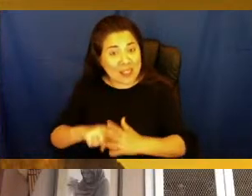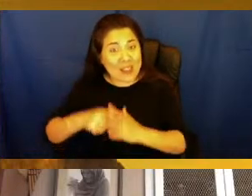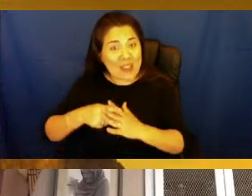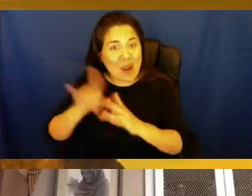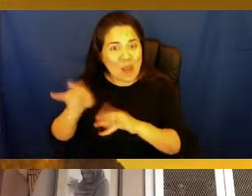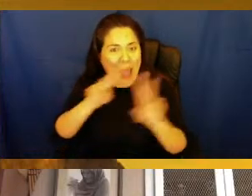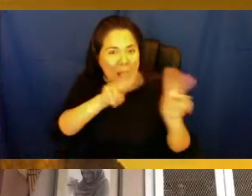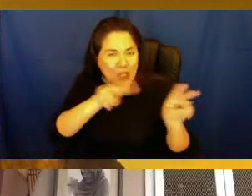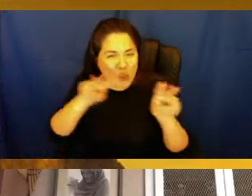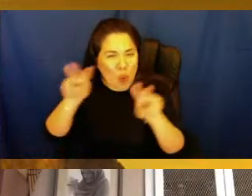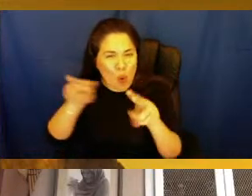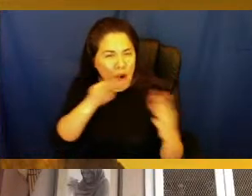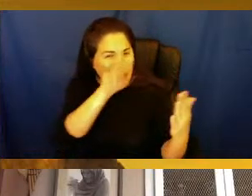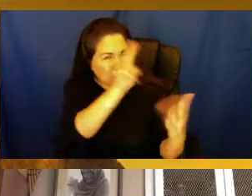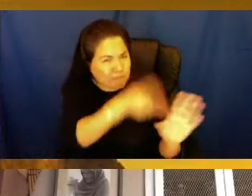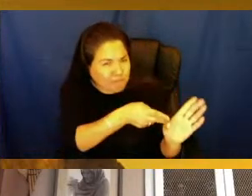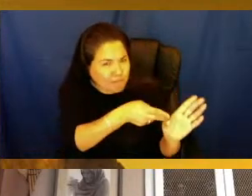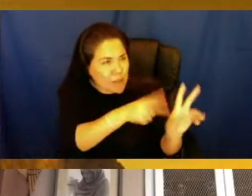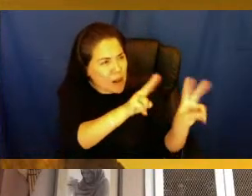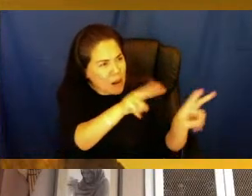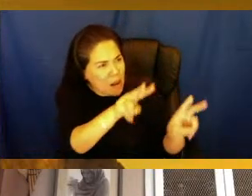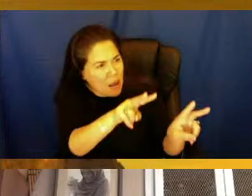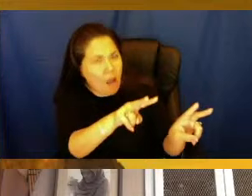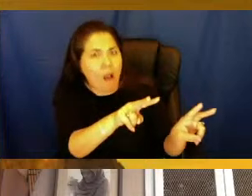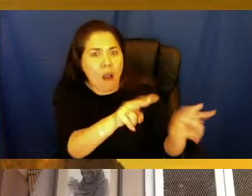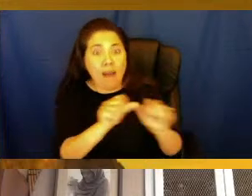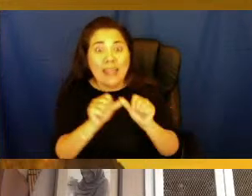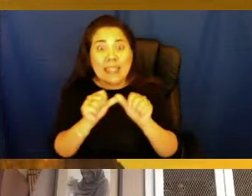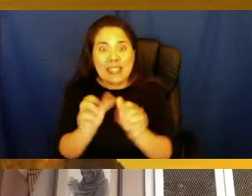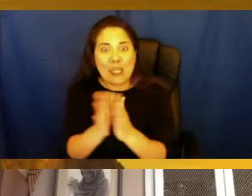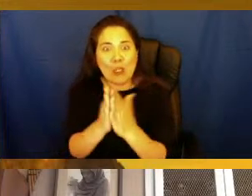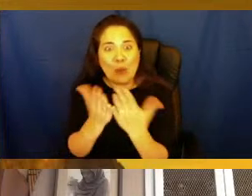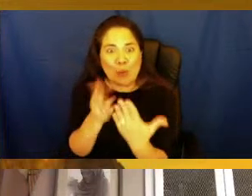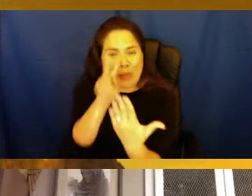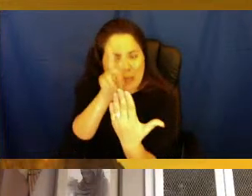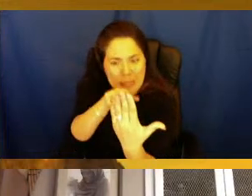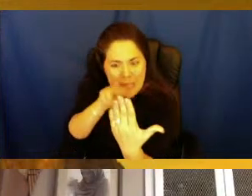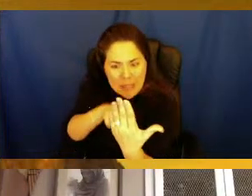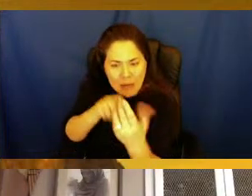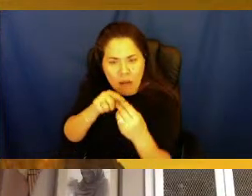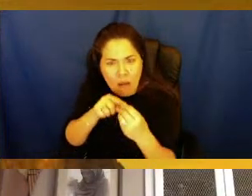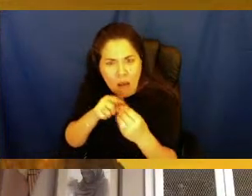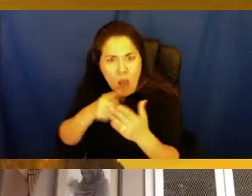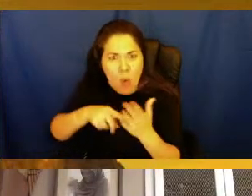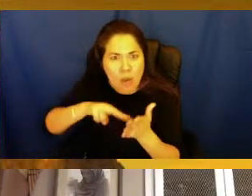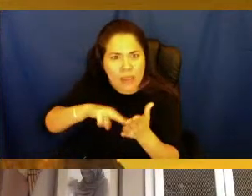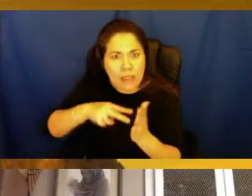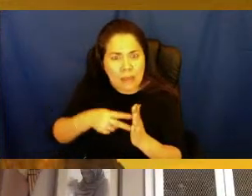can continue reading about the Coahuiltecans and about expanding to the other